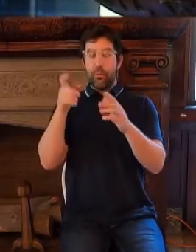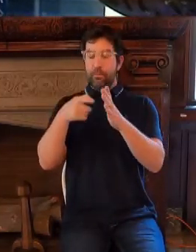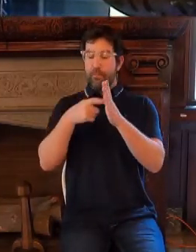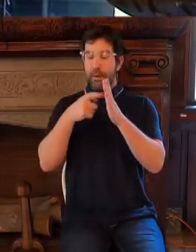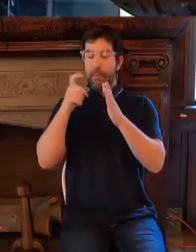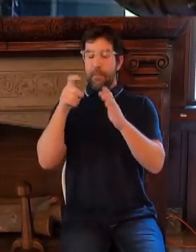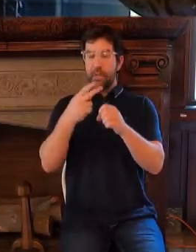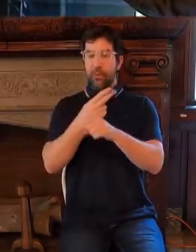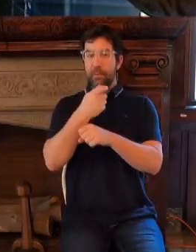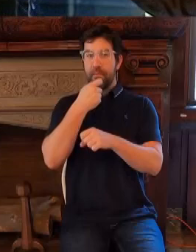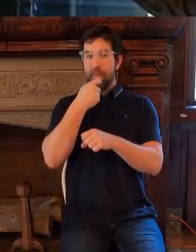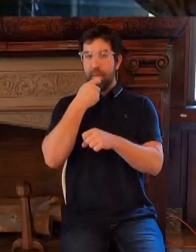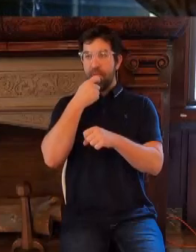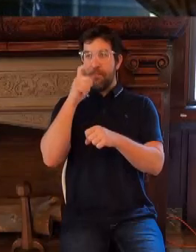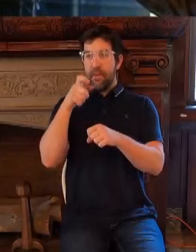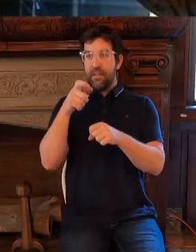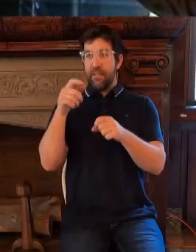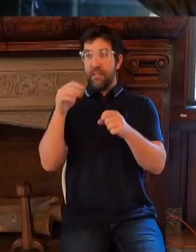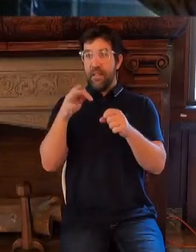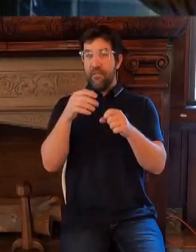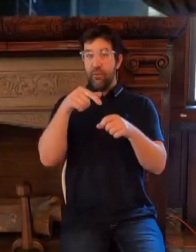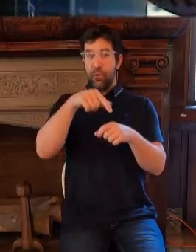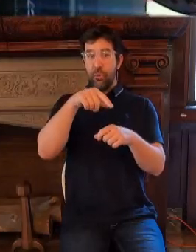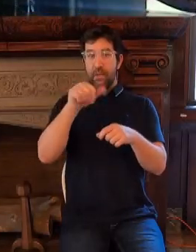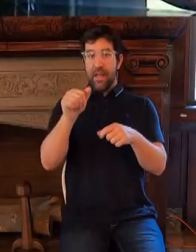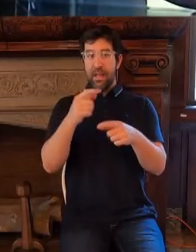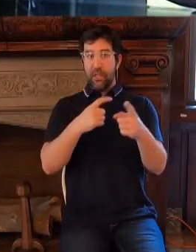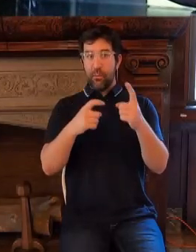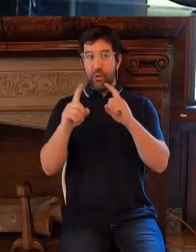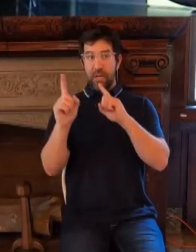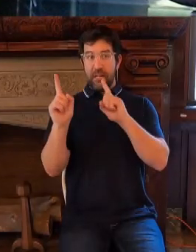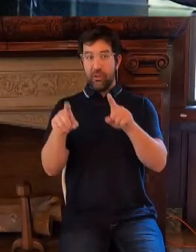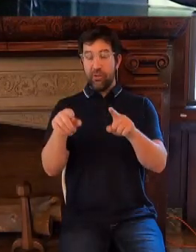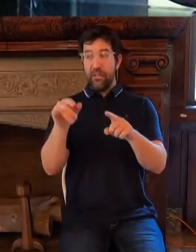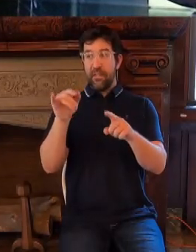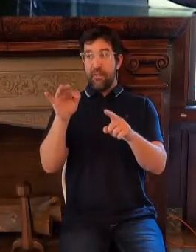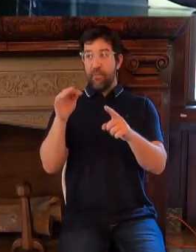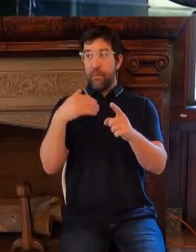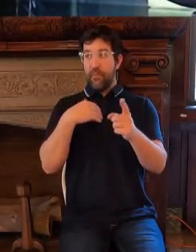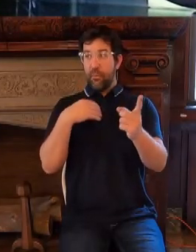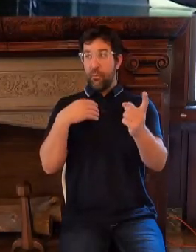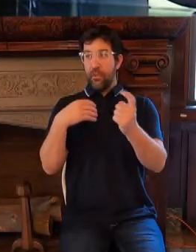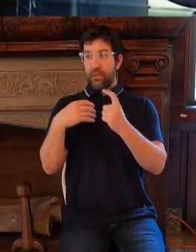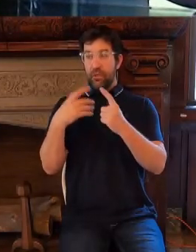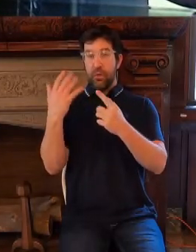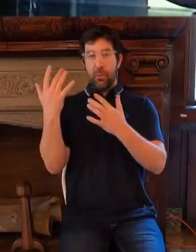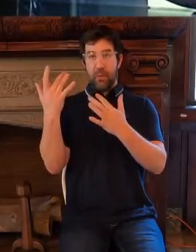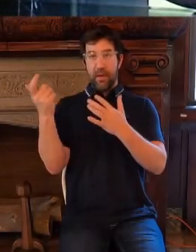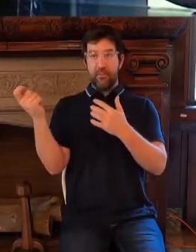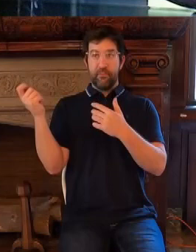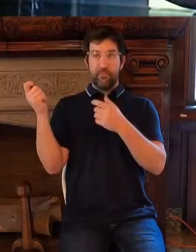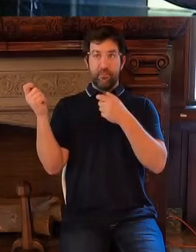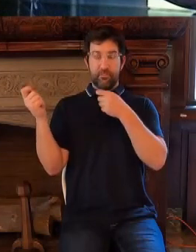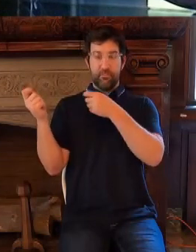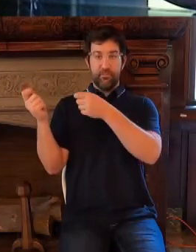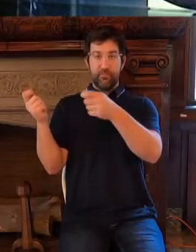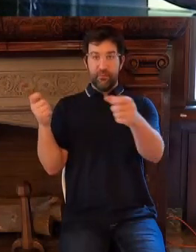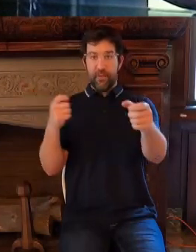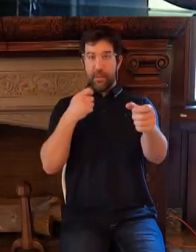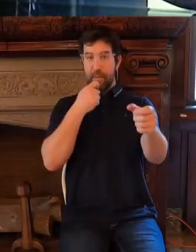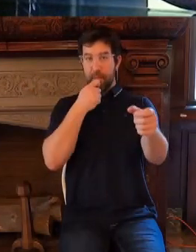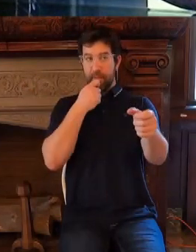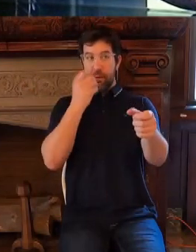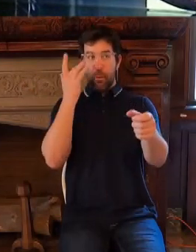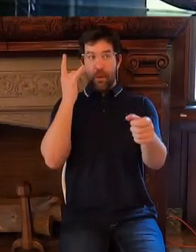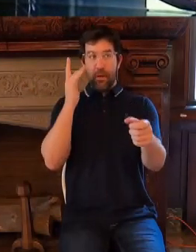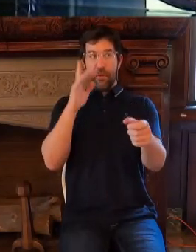microphone. So even when we move into Q&A, we're gonna ask anyone who has a question to wait for us to bring the microphone over to you